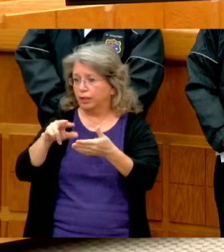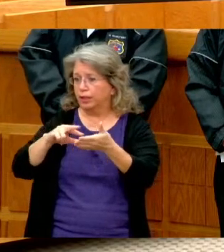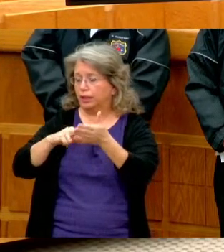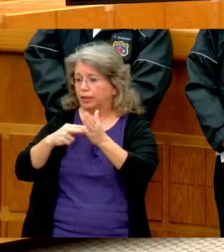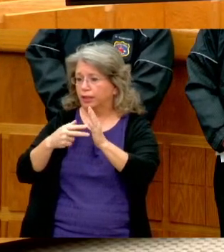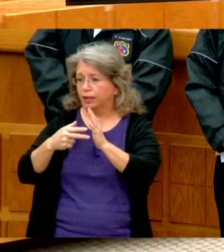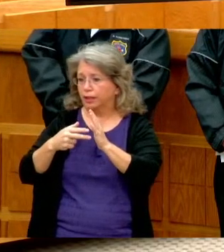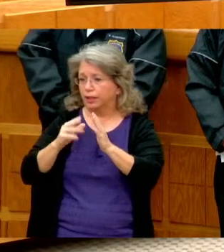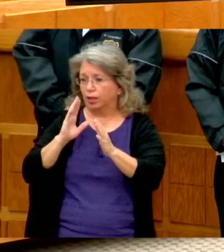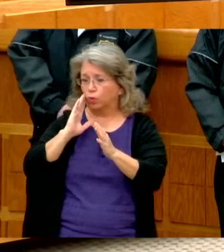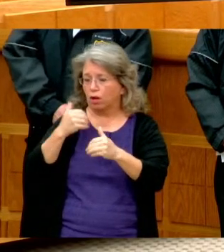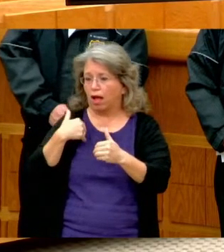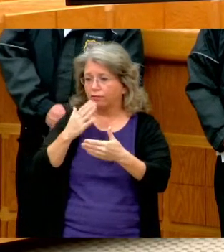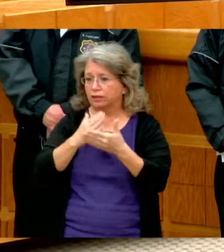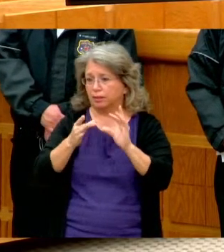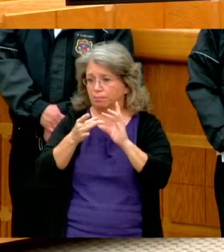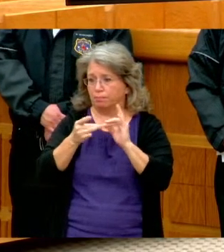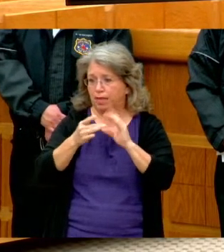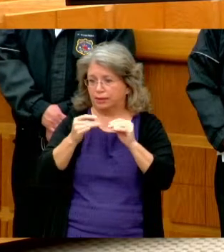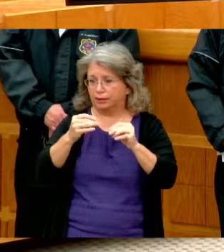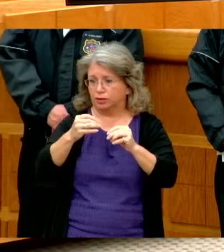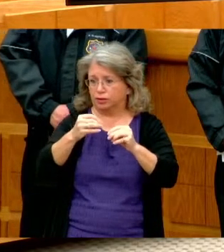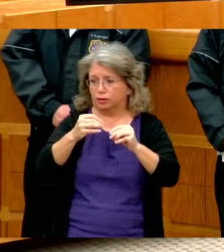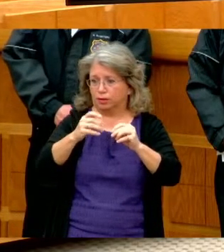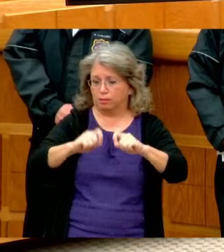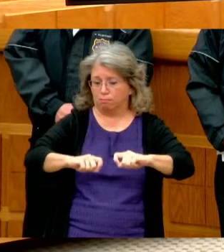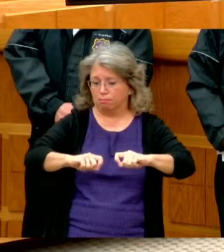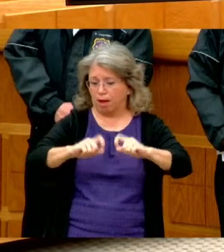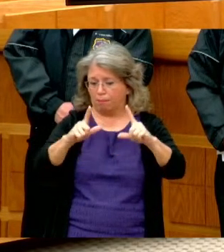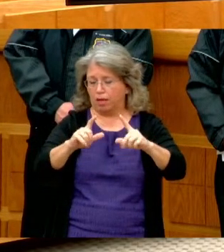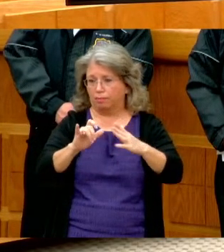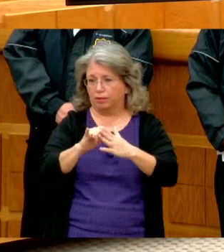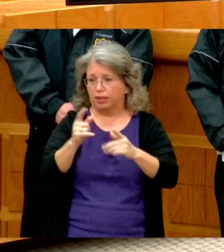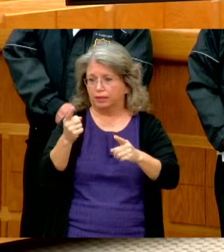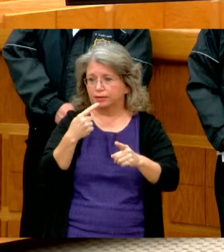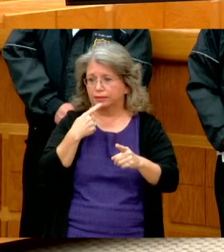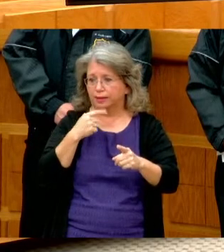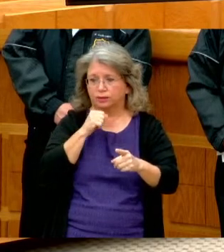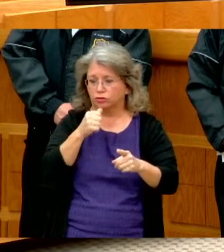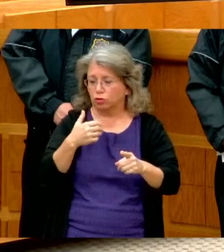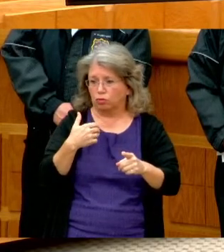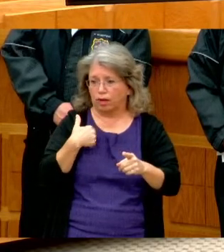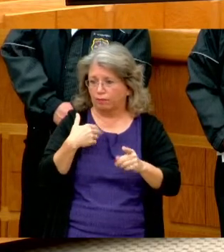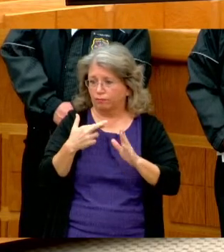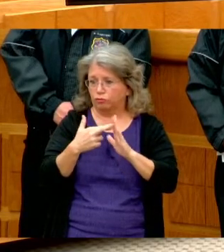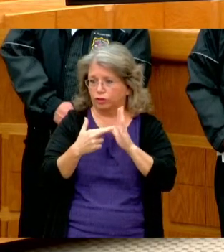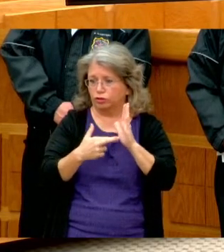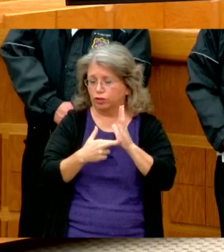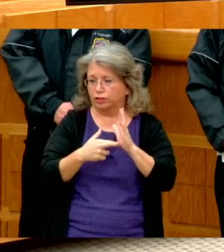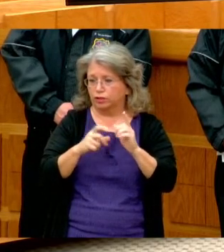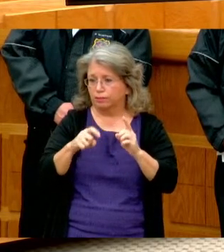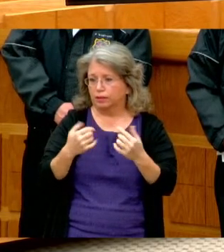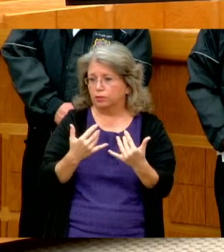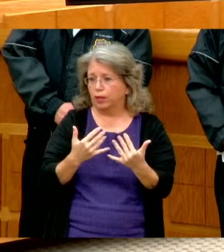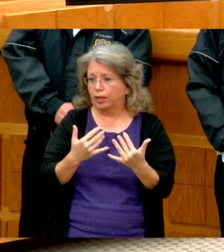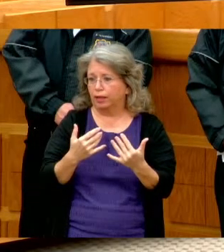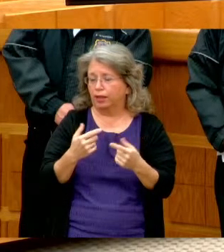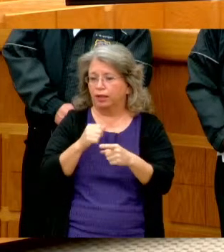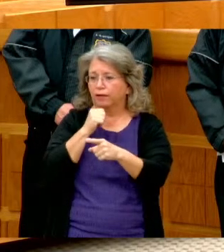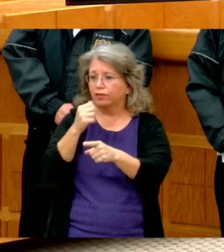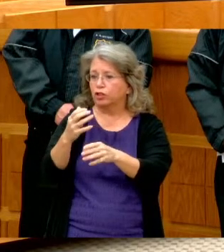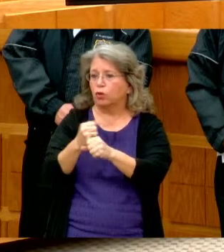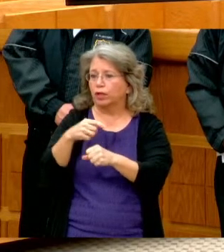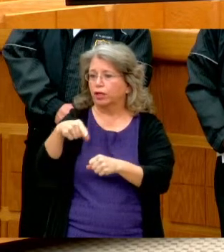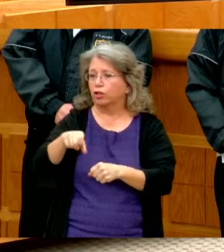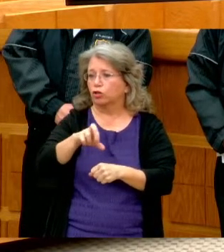give you some message that says you do not have a registration, or do they just need to, if you don't get a QR code, you